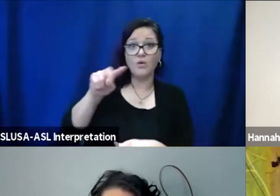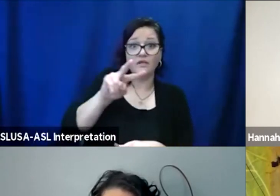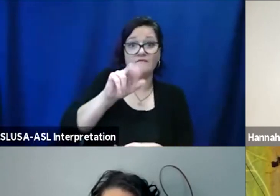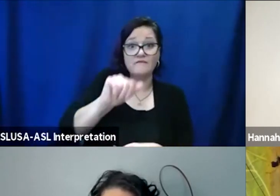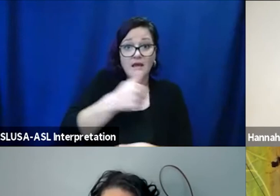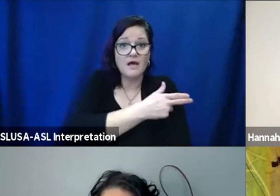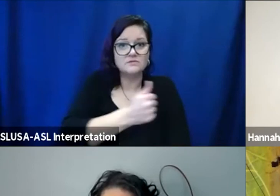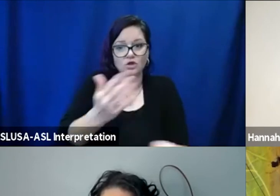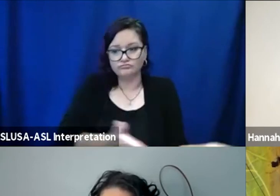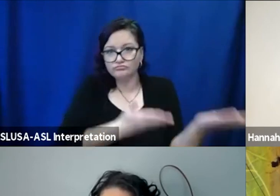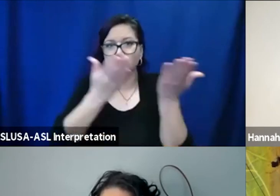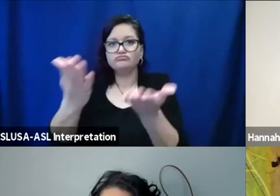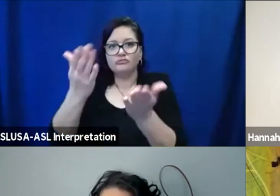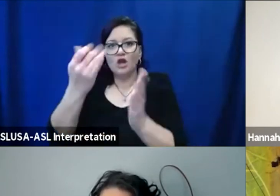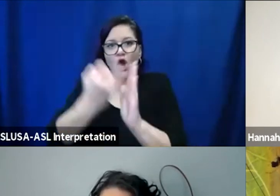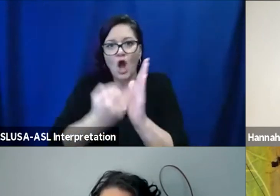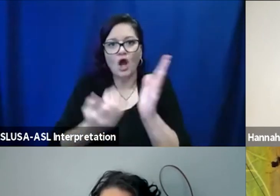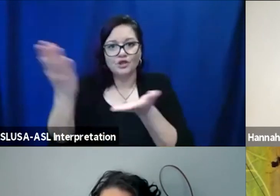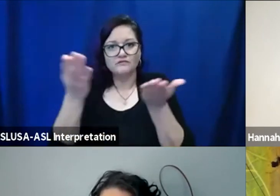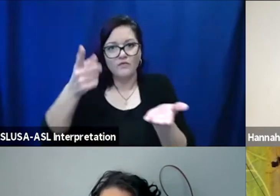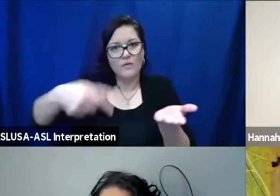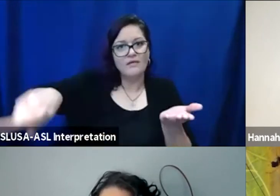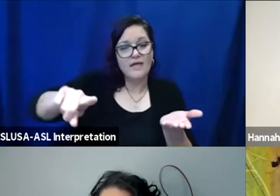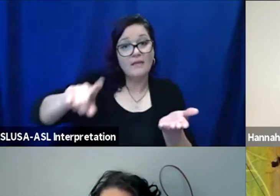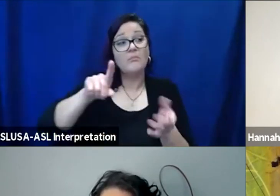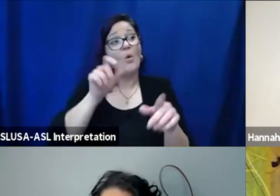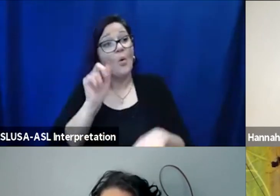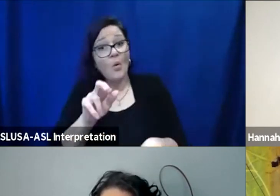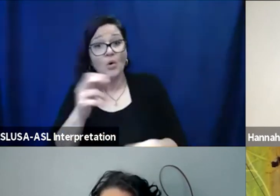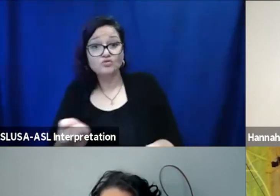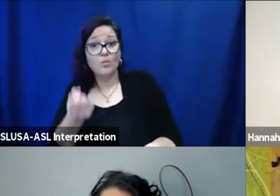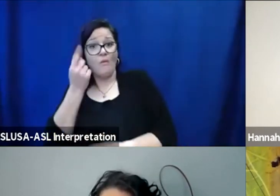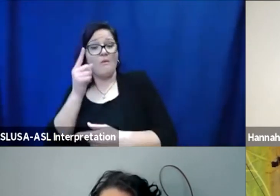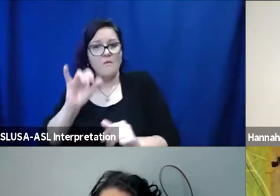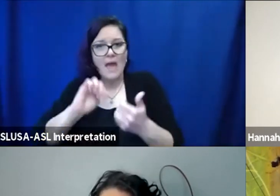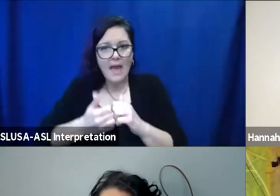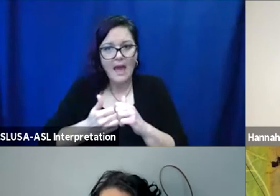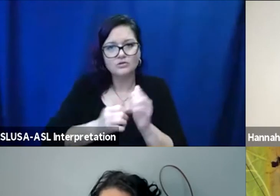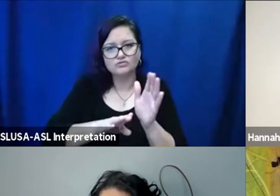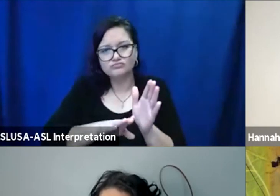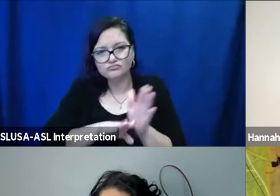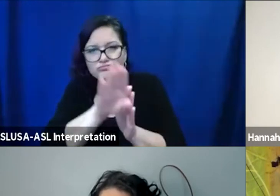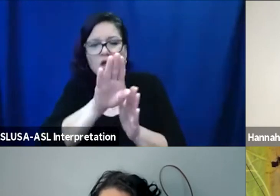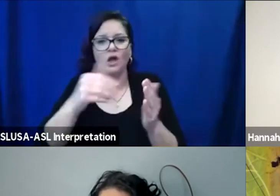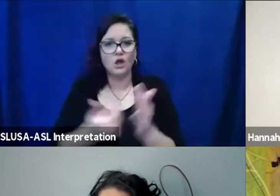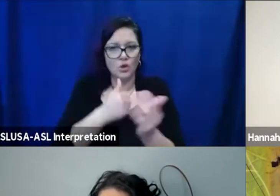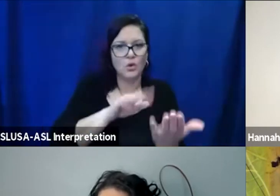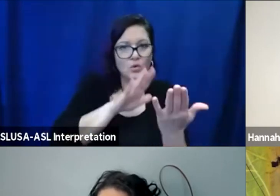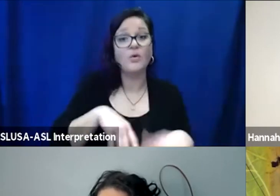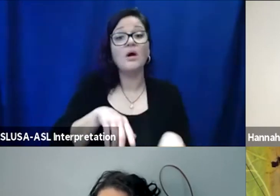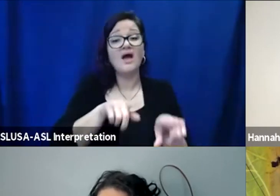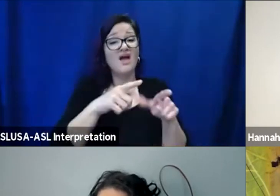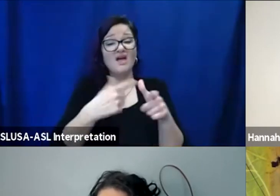hospital to provide art services for them or to understand how to cultivate new ways to create. And then ultimately,